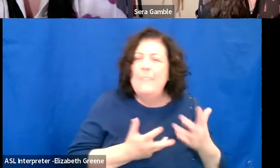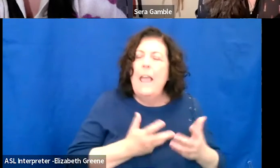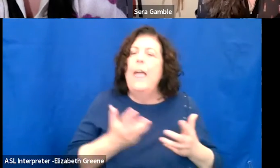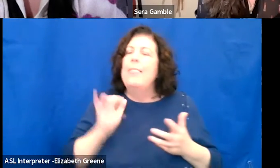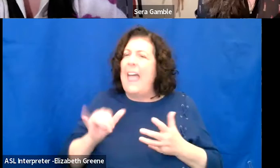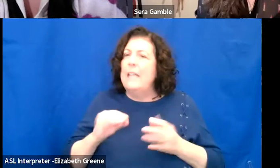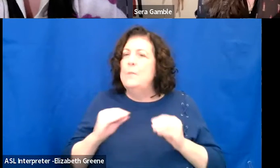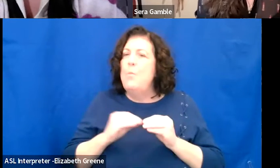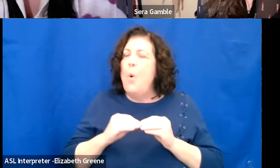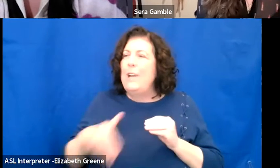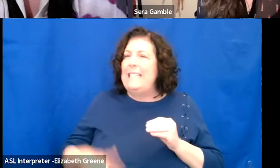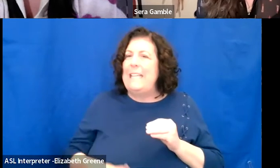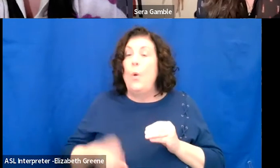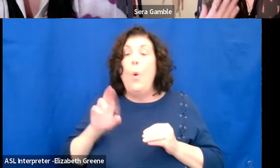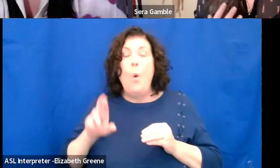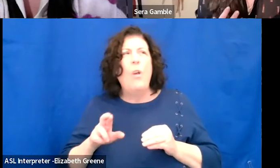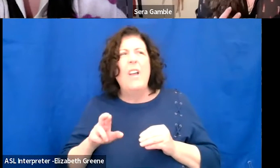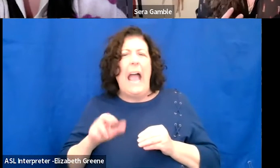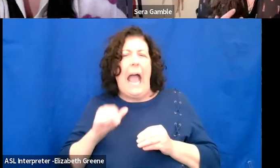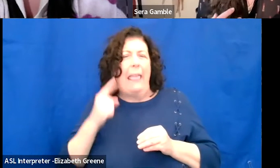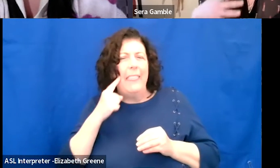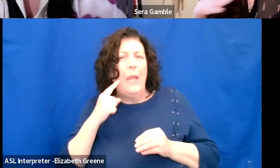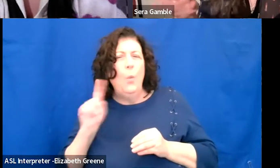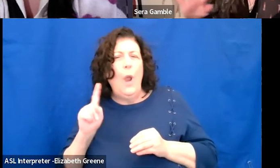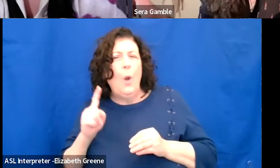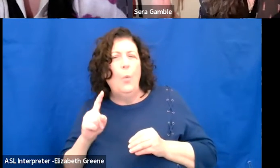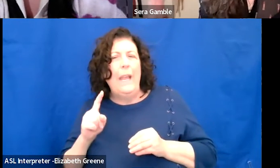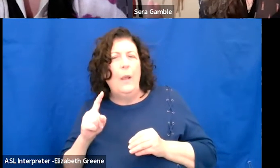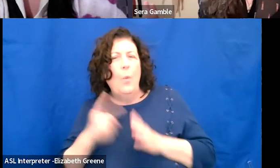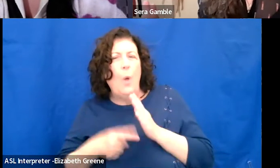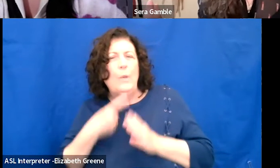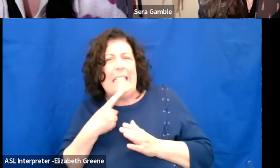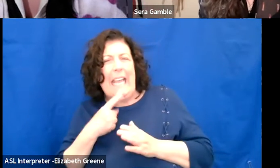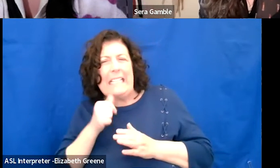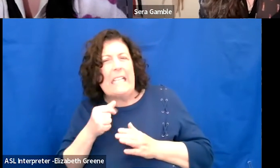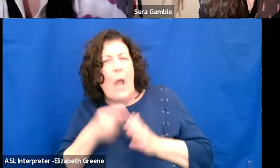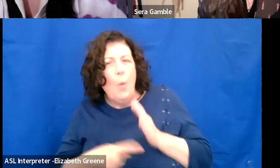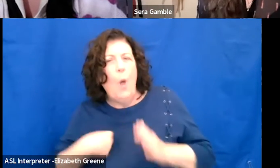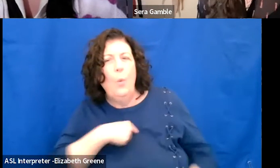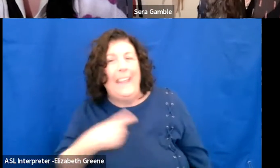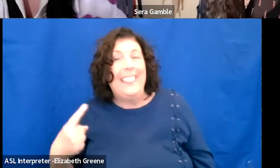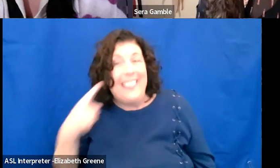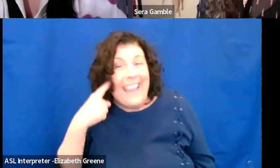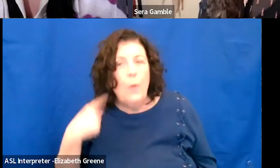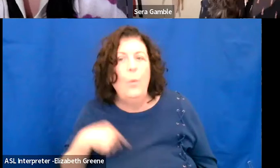instinctual conversation, especially on a show like you, where we're touching on all of these things